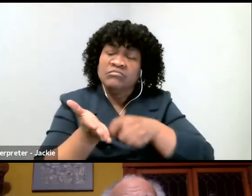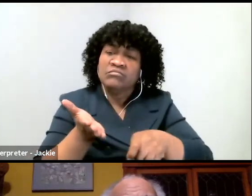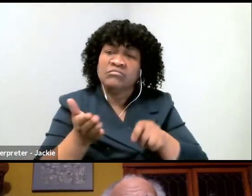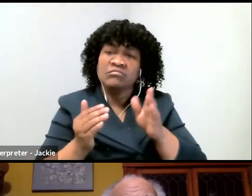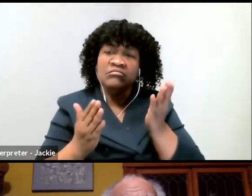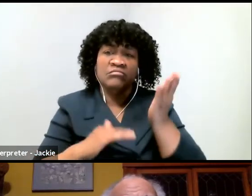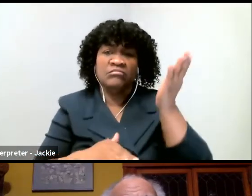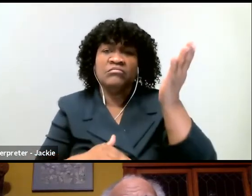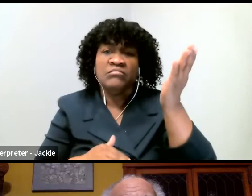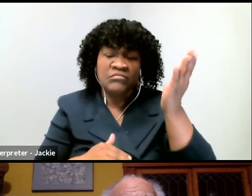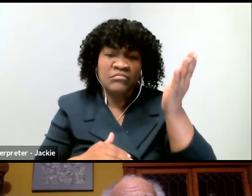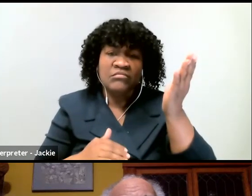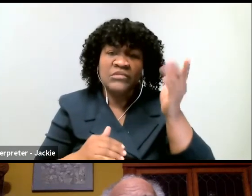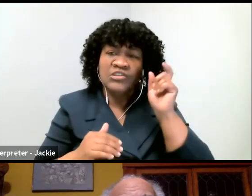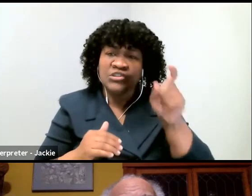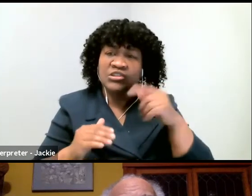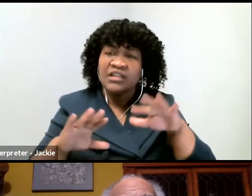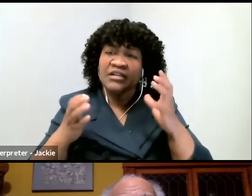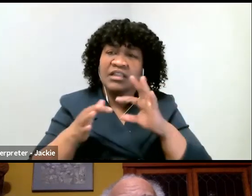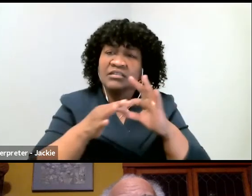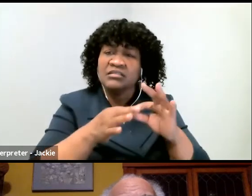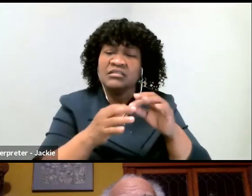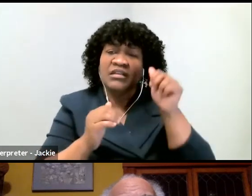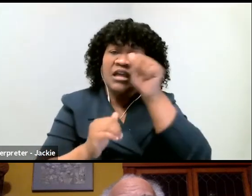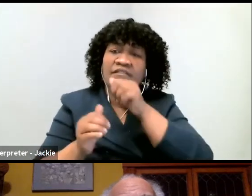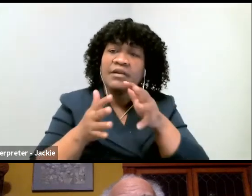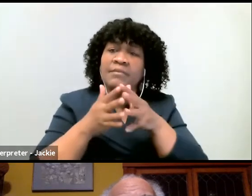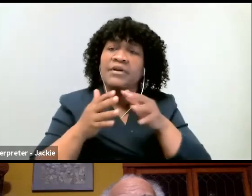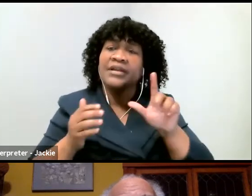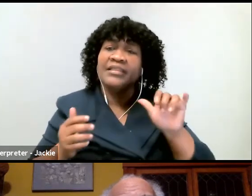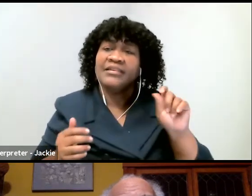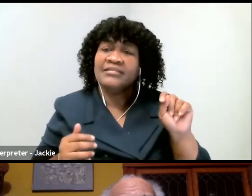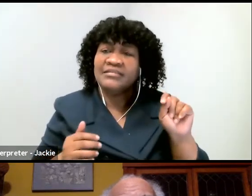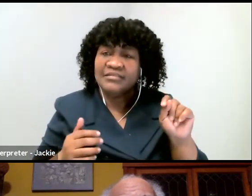be a class in African-American literature.